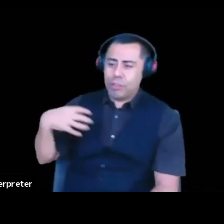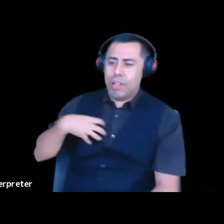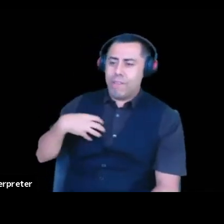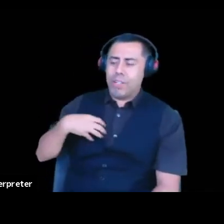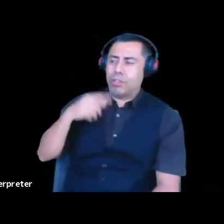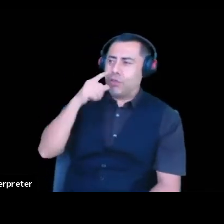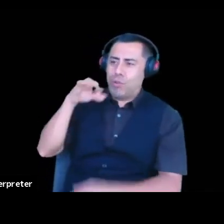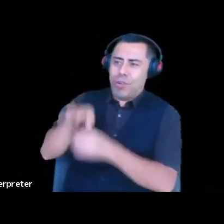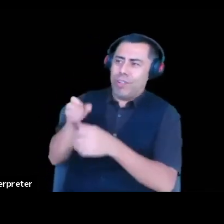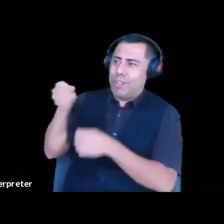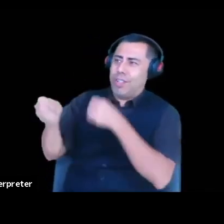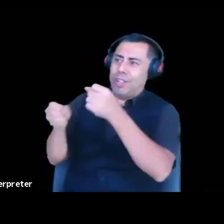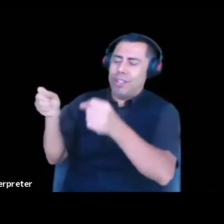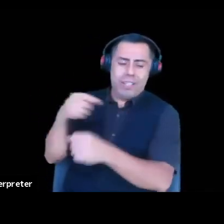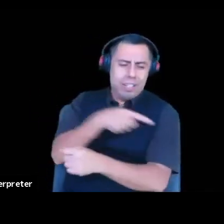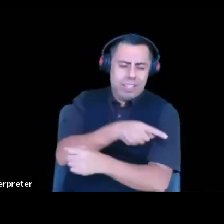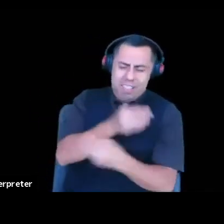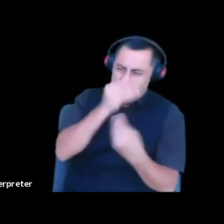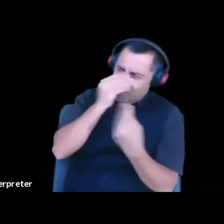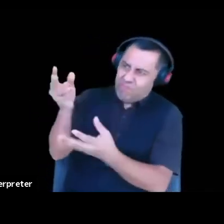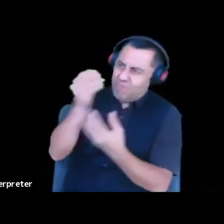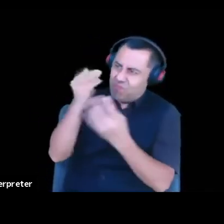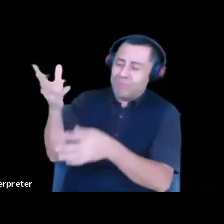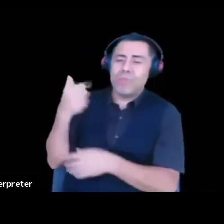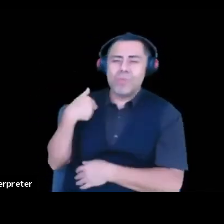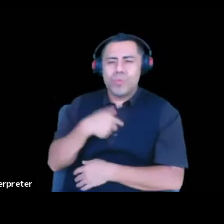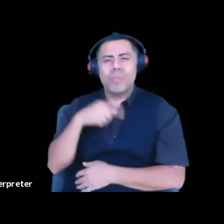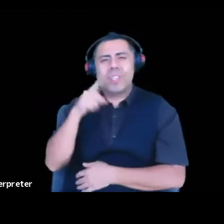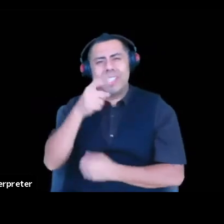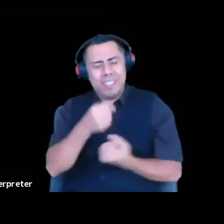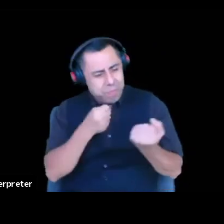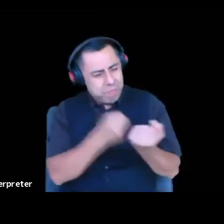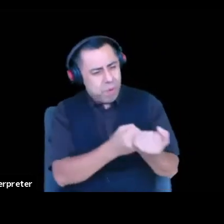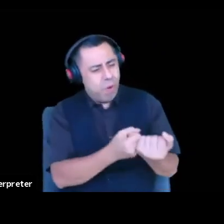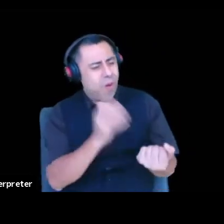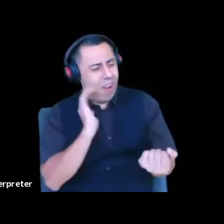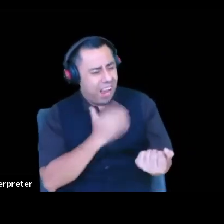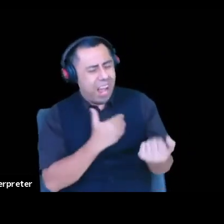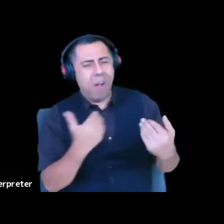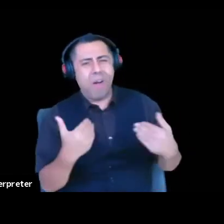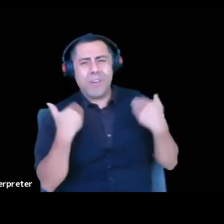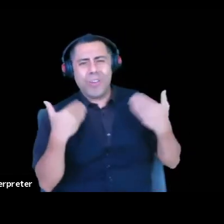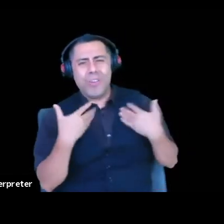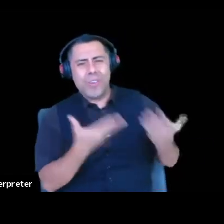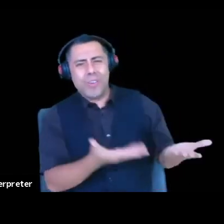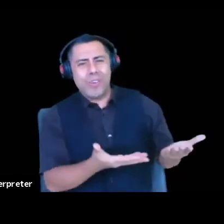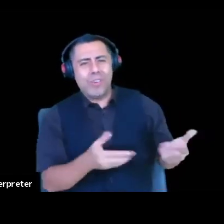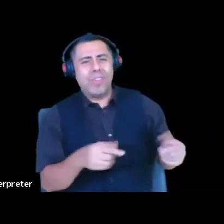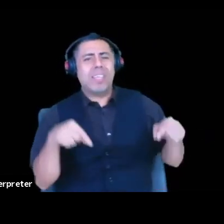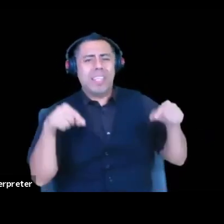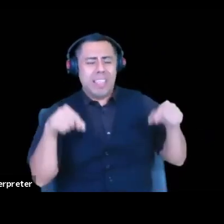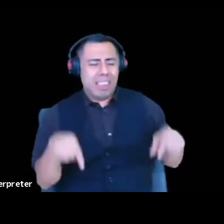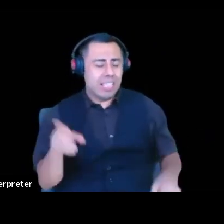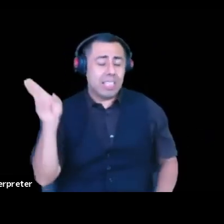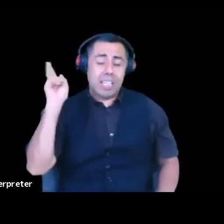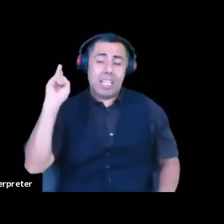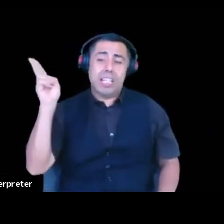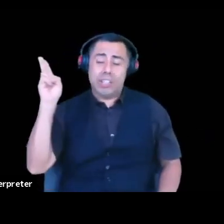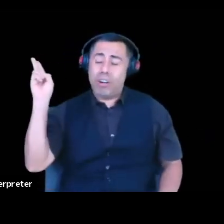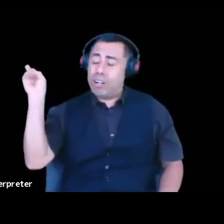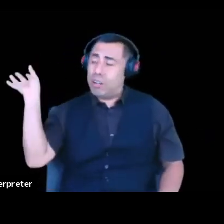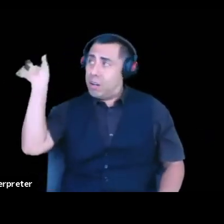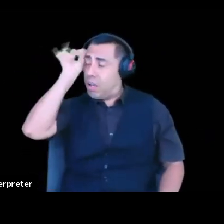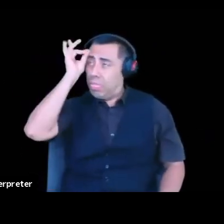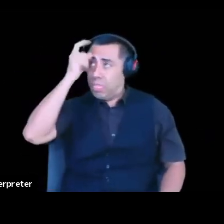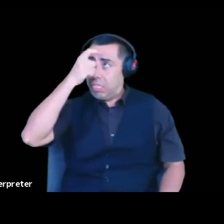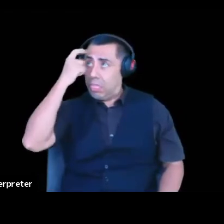support, is with our youth. And because this historical trauma requires a